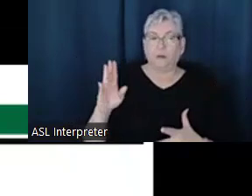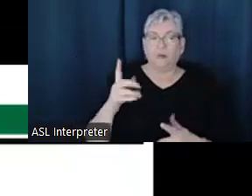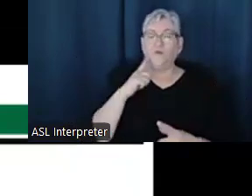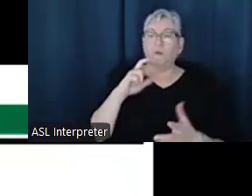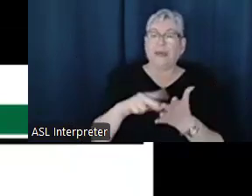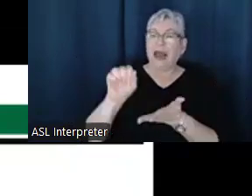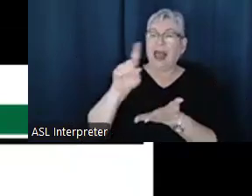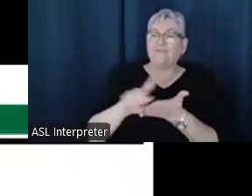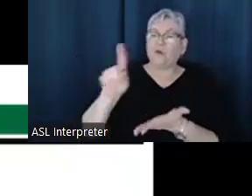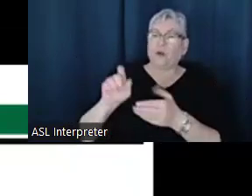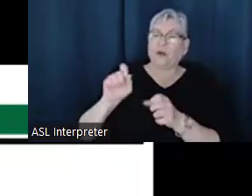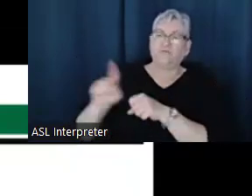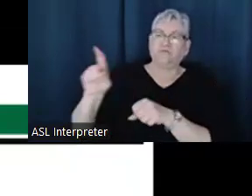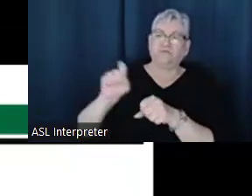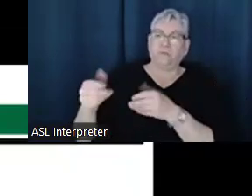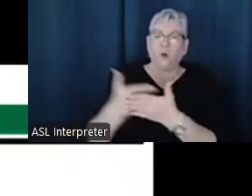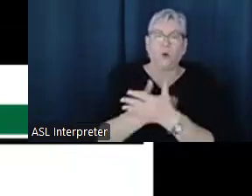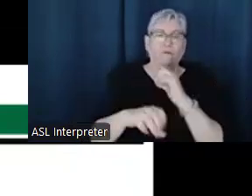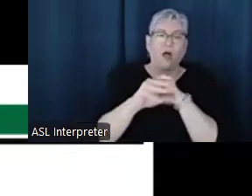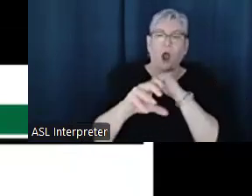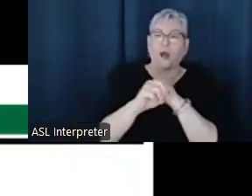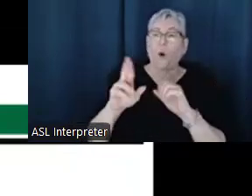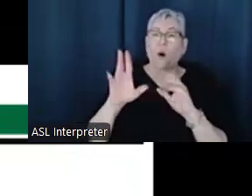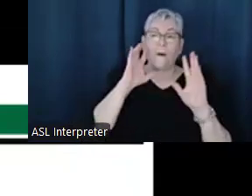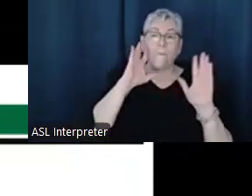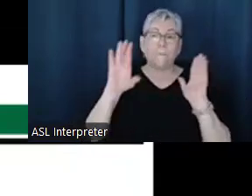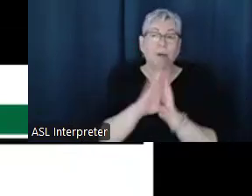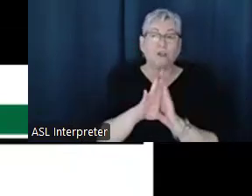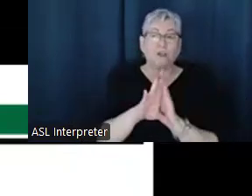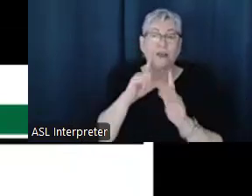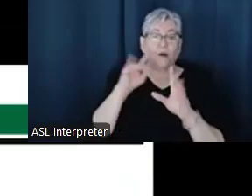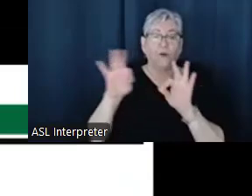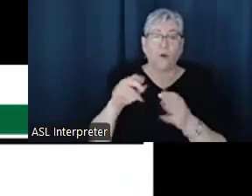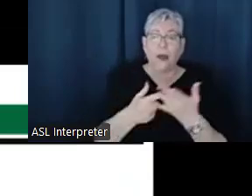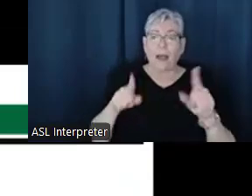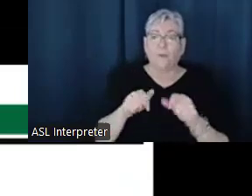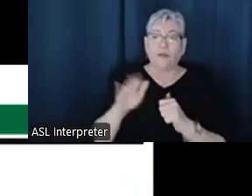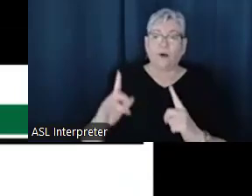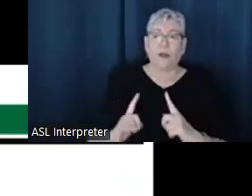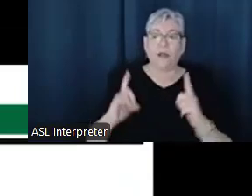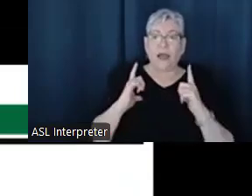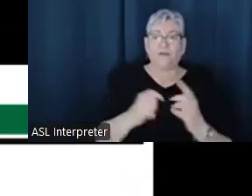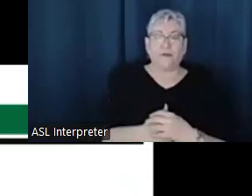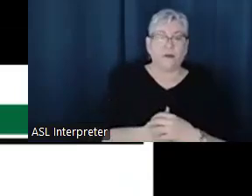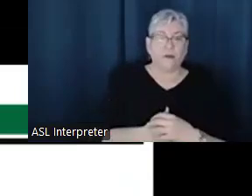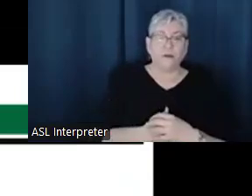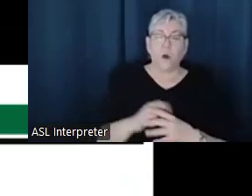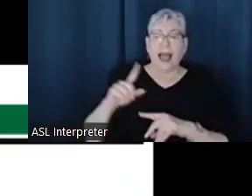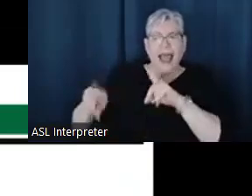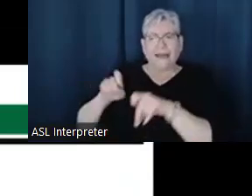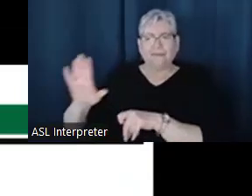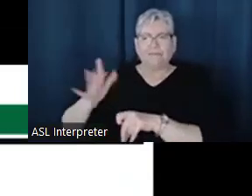new flyer or a new picture that describes what's going on in their lives. So asking them what kind of things they're